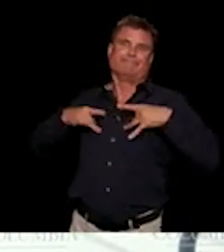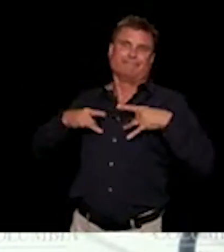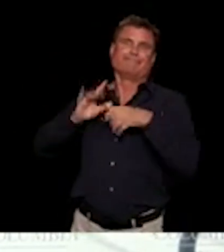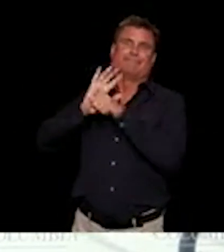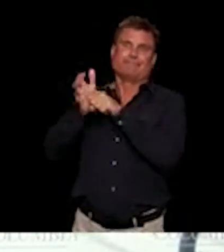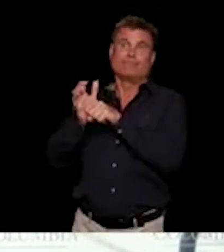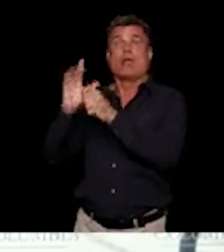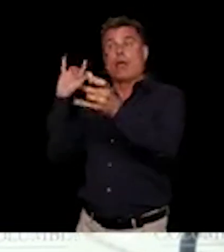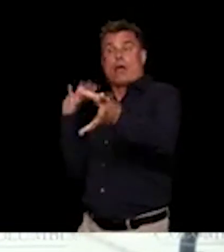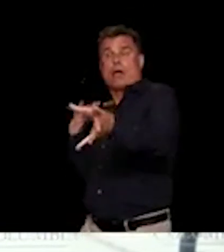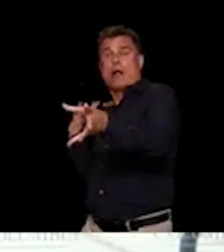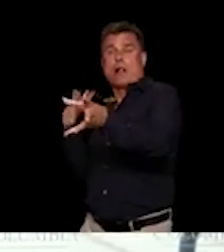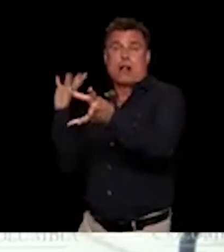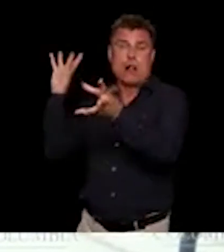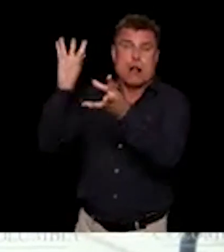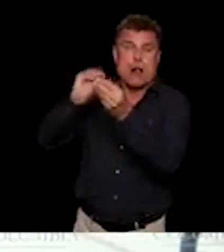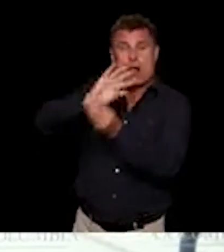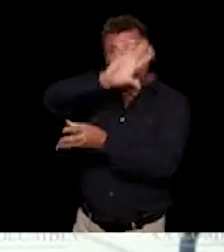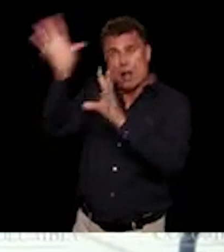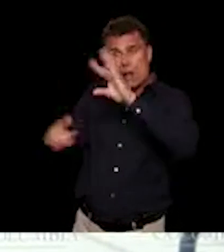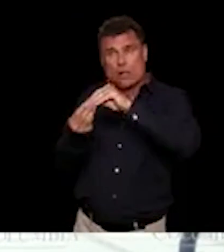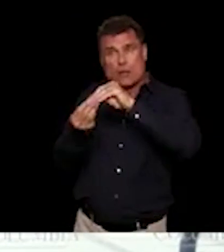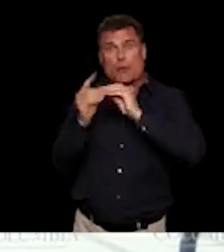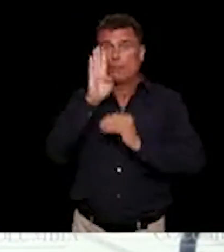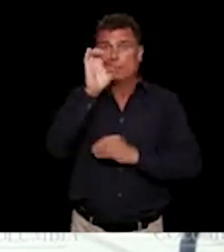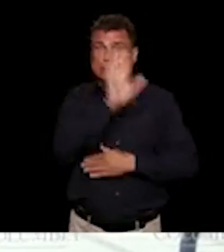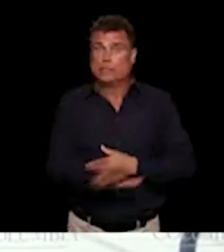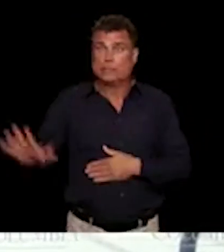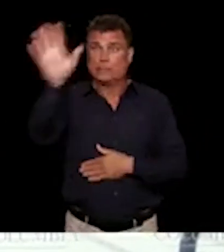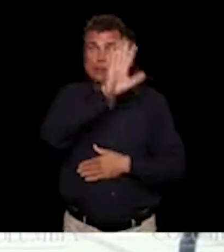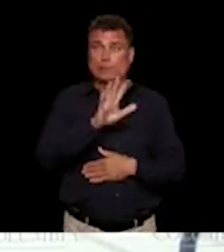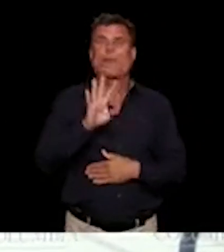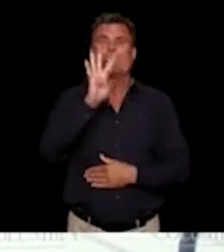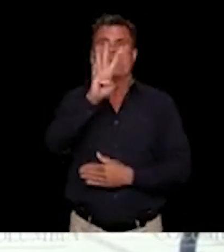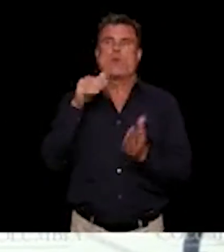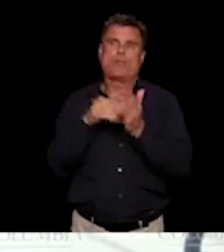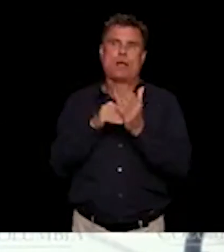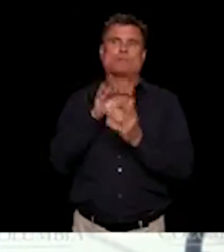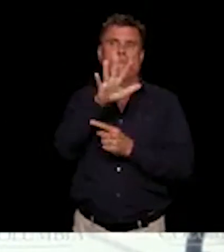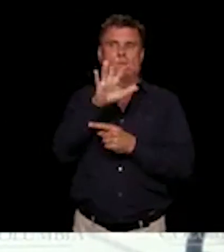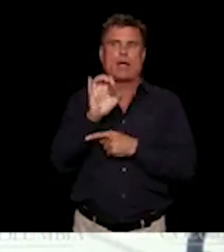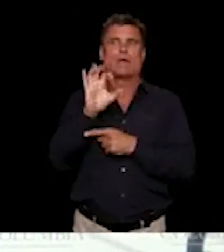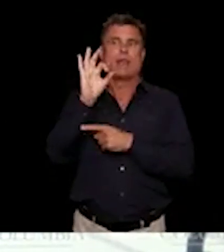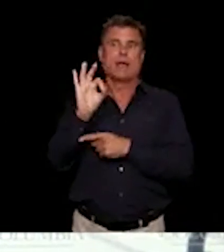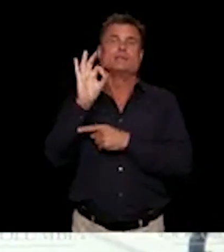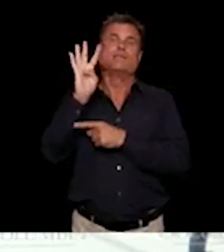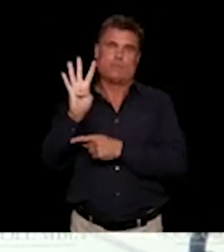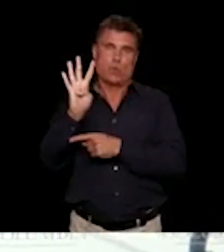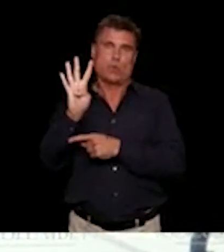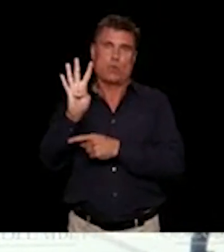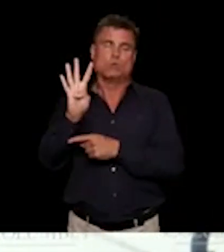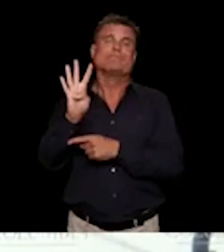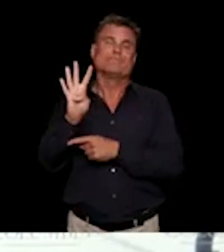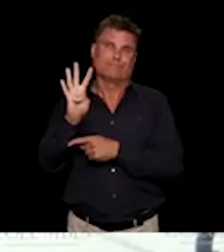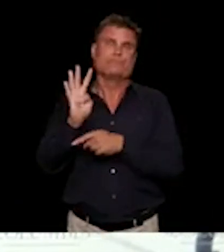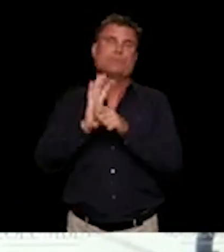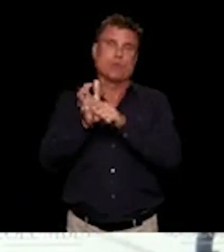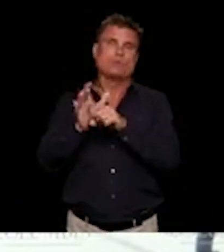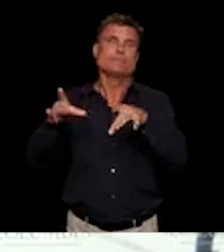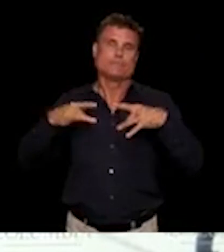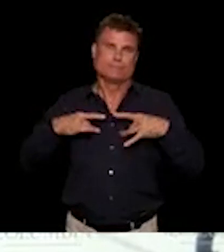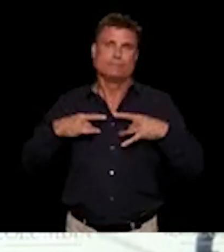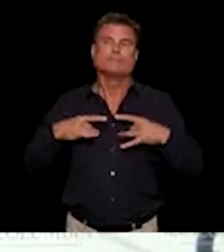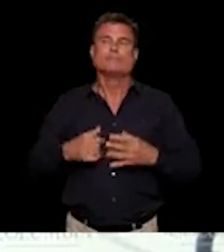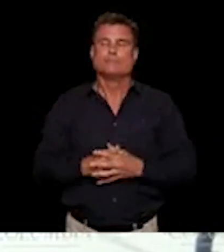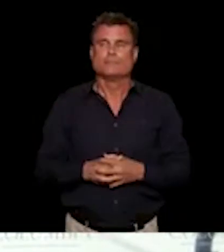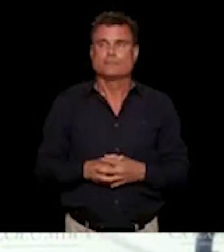British Columbia since the beginning of the pandemic to 4,594 cases. The distribution of these